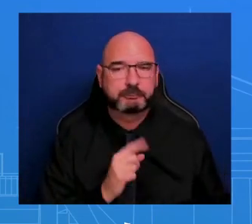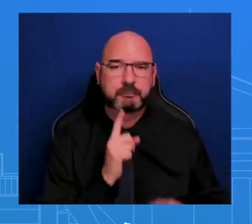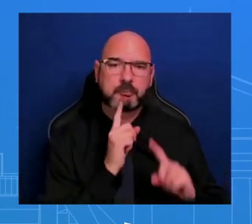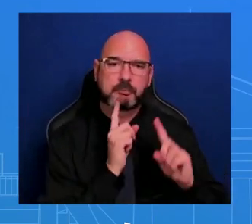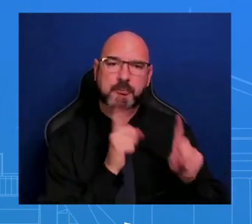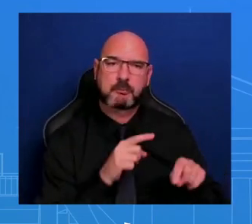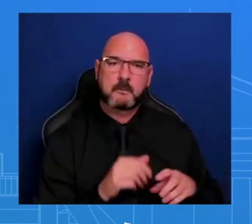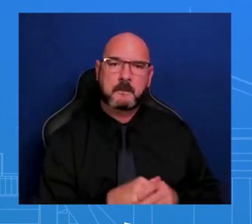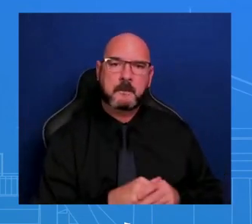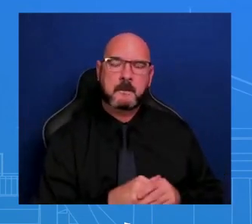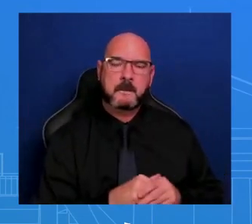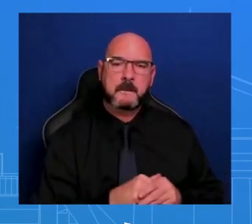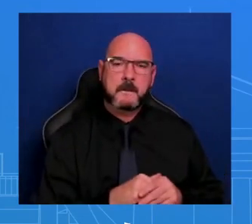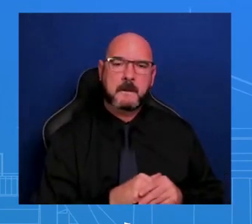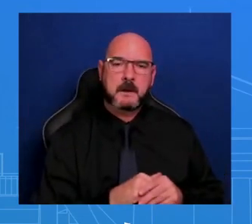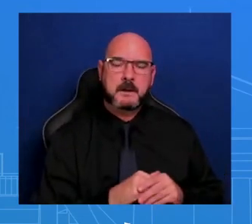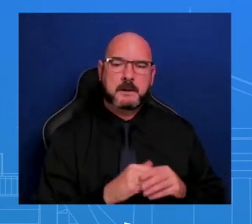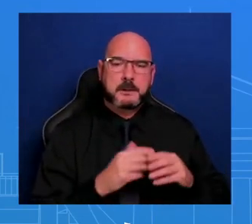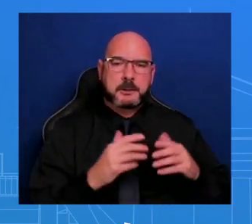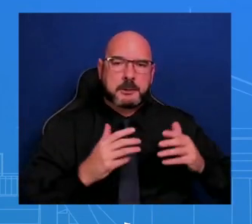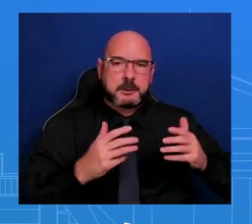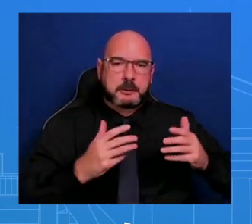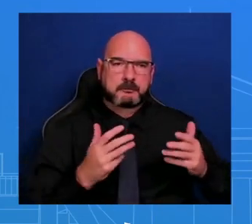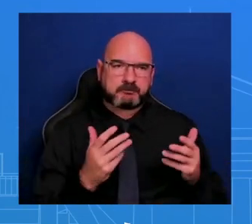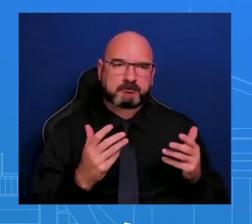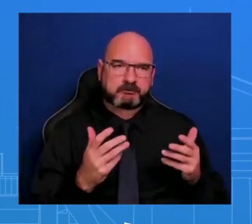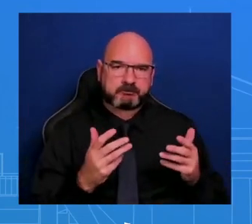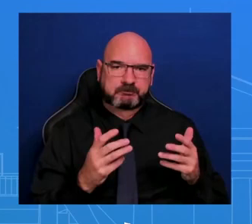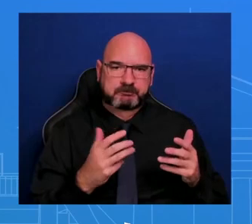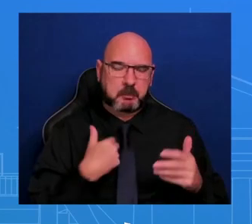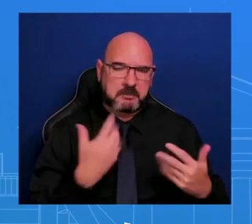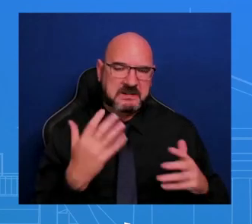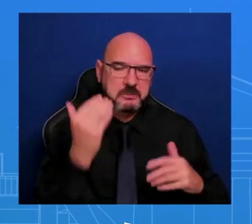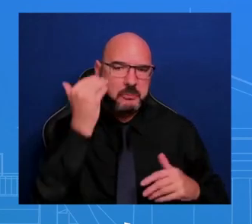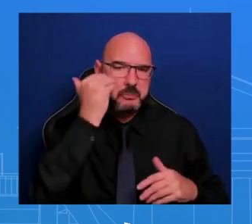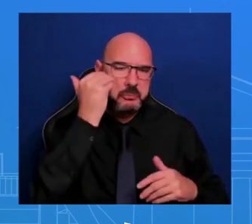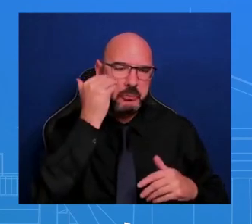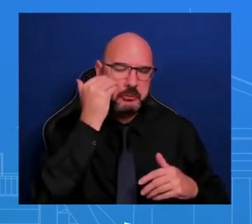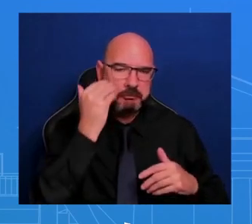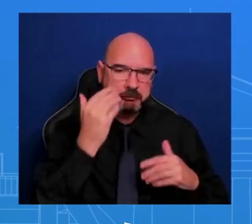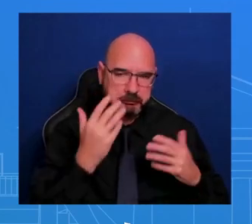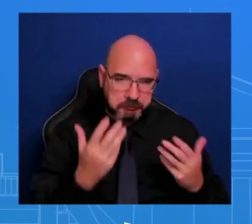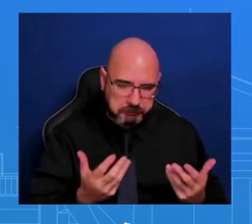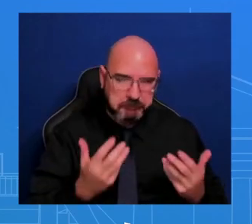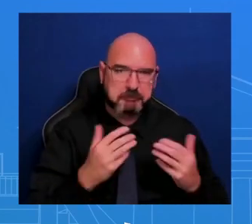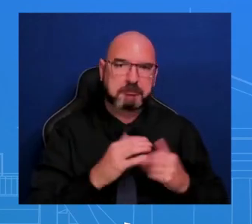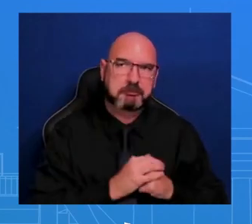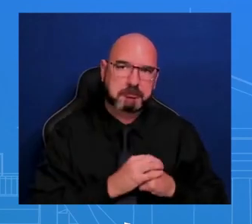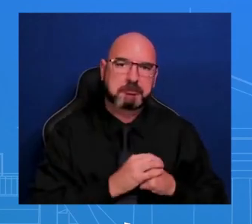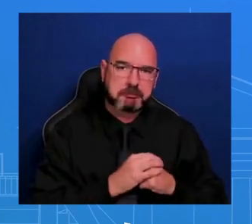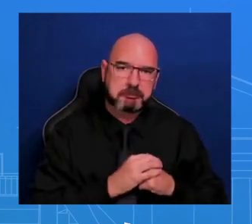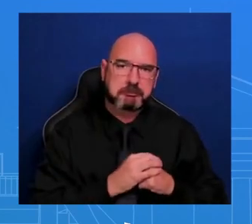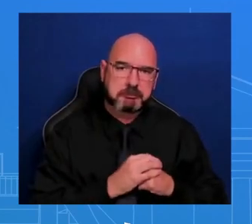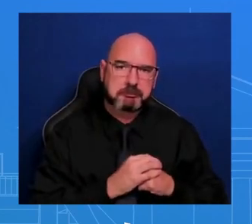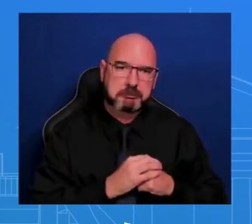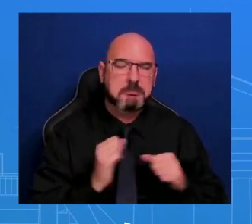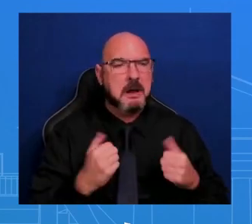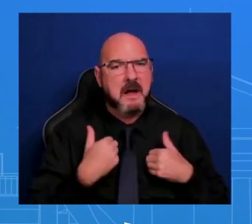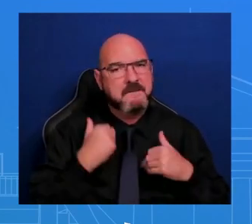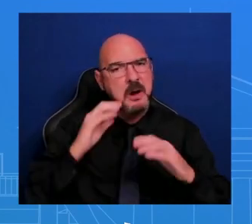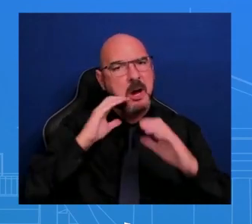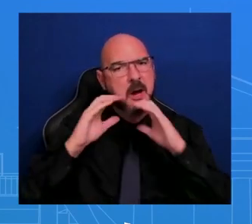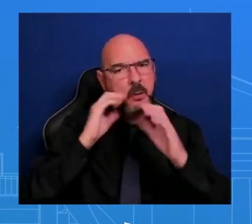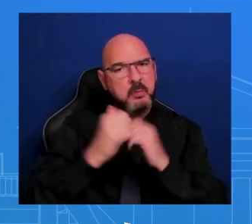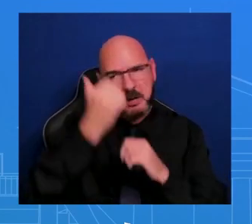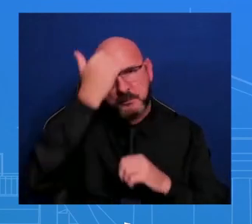and we know that Qatar has an open line of communication with Hamas, and as you saw, we thank Qatar for